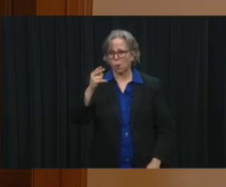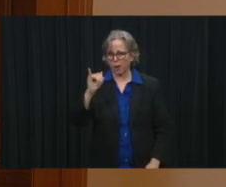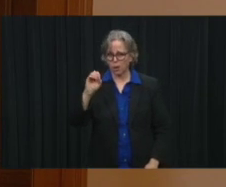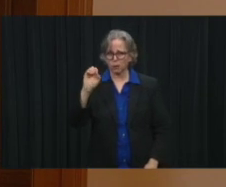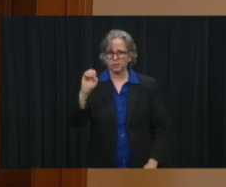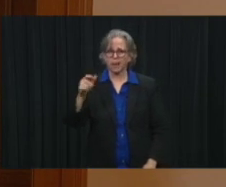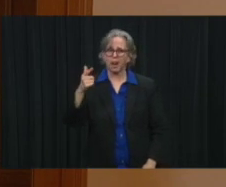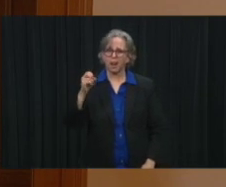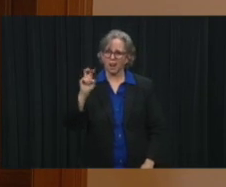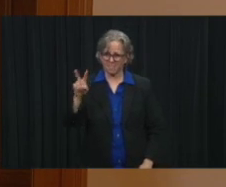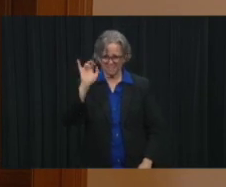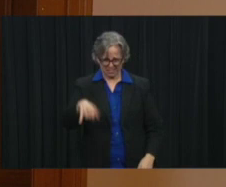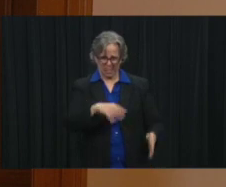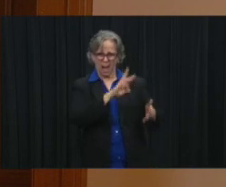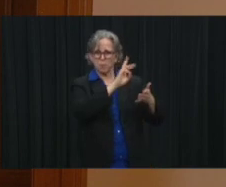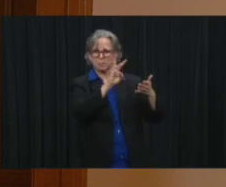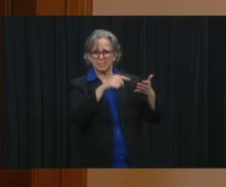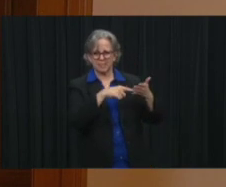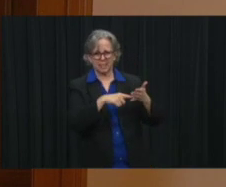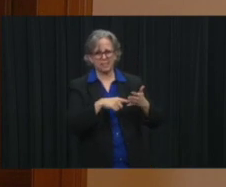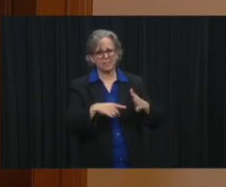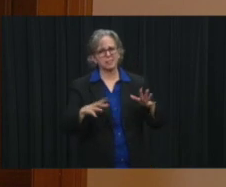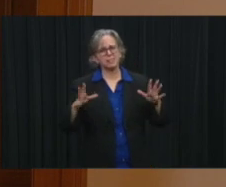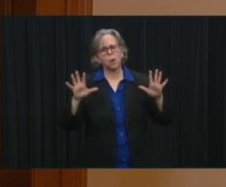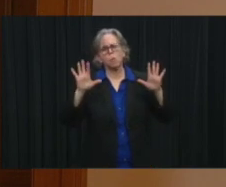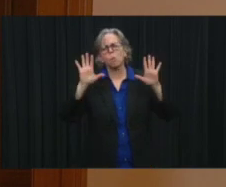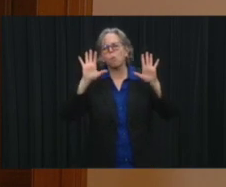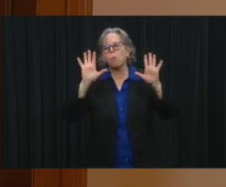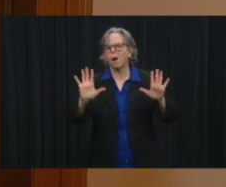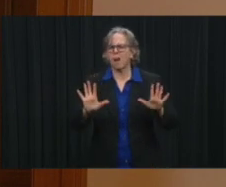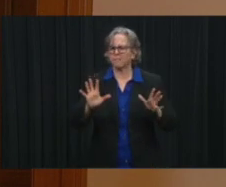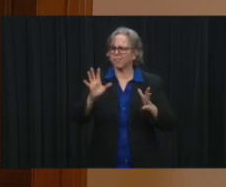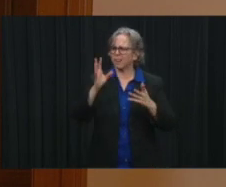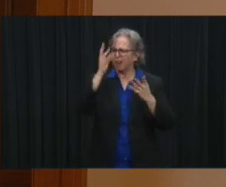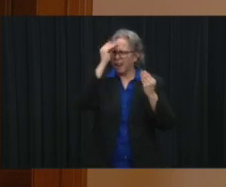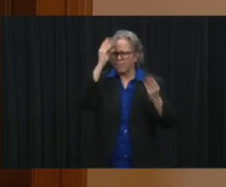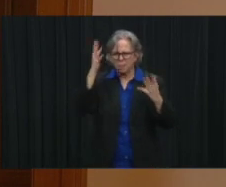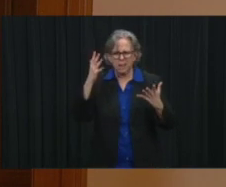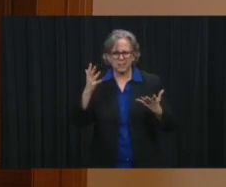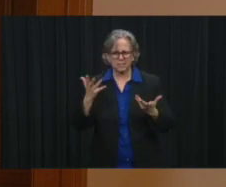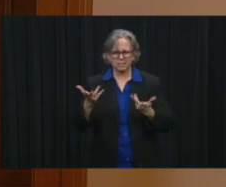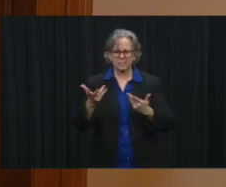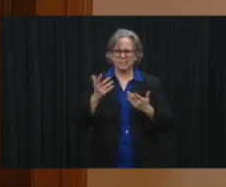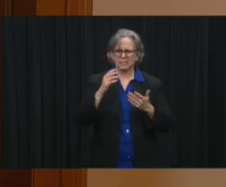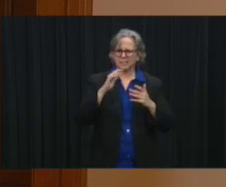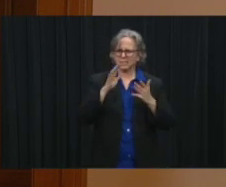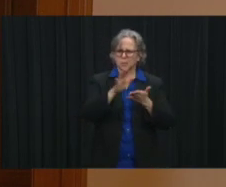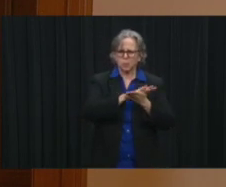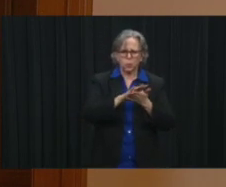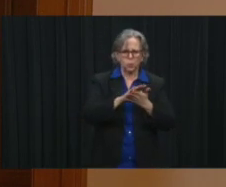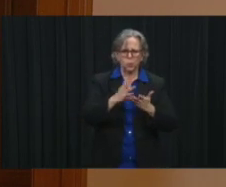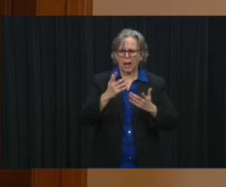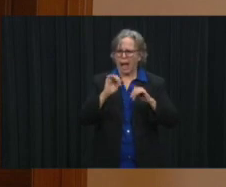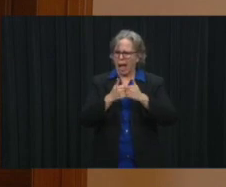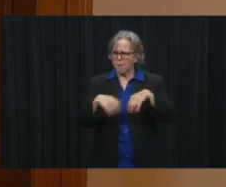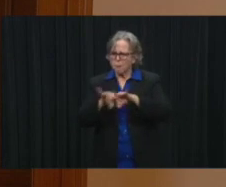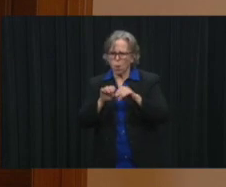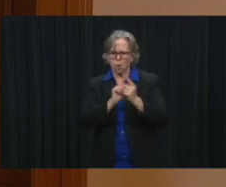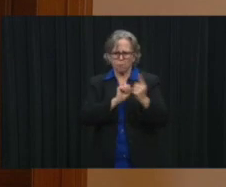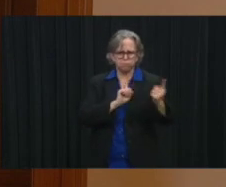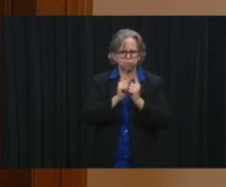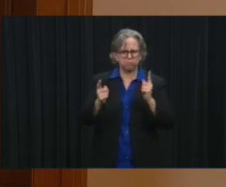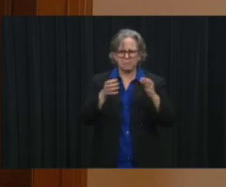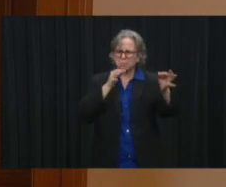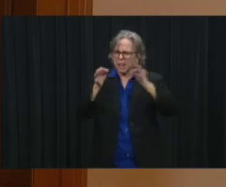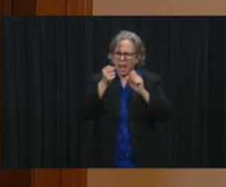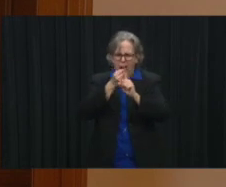about cleaning, and any number of circumstances. We keep updating that information for you. Even Senator Portman,